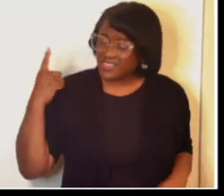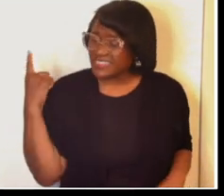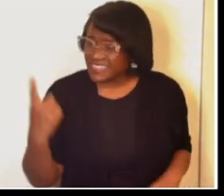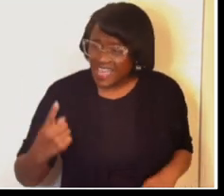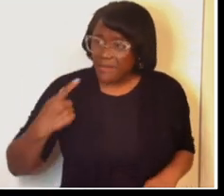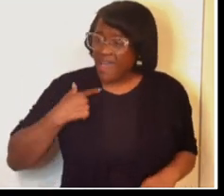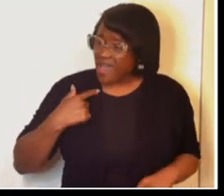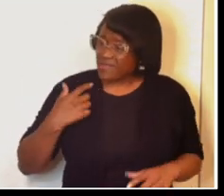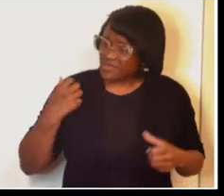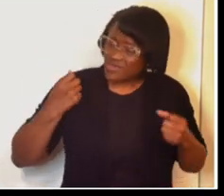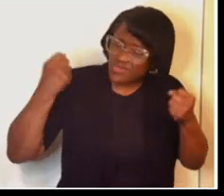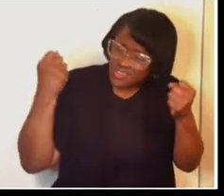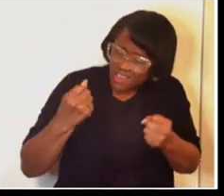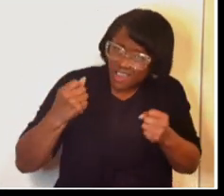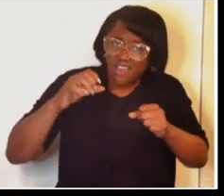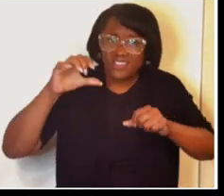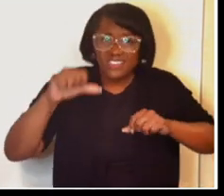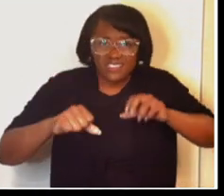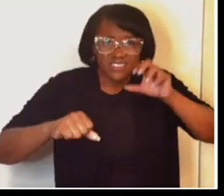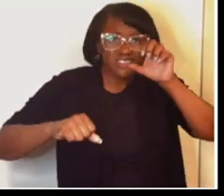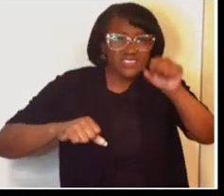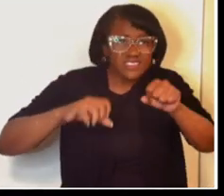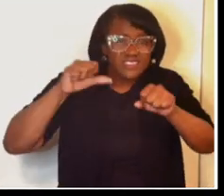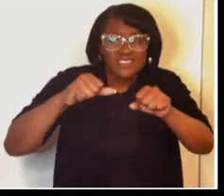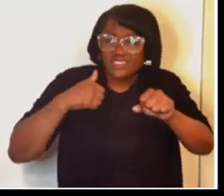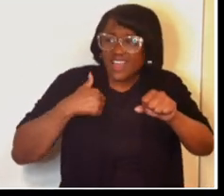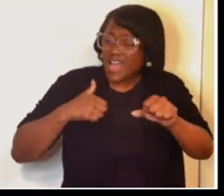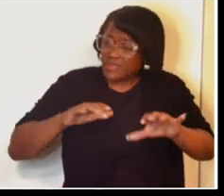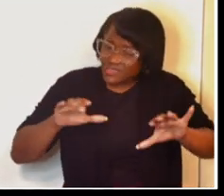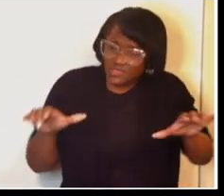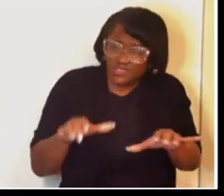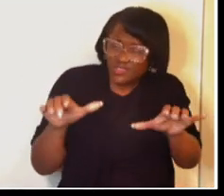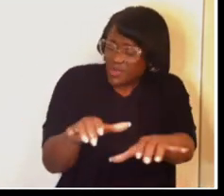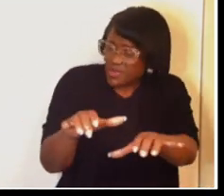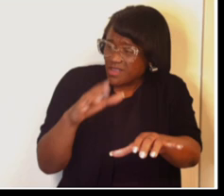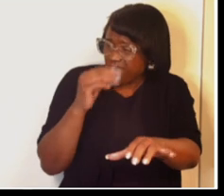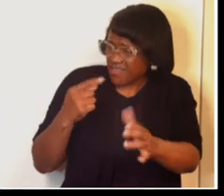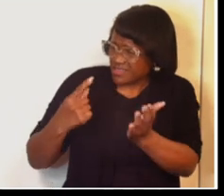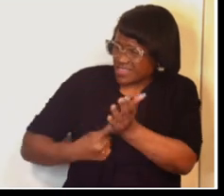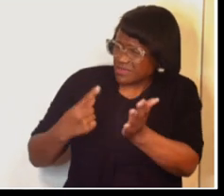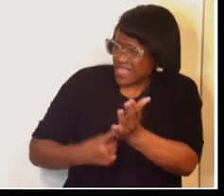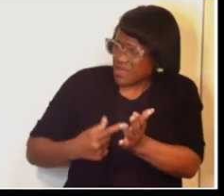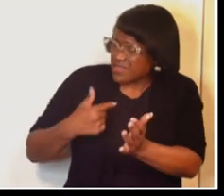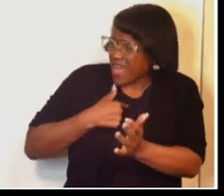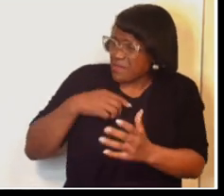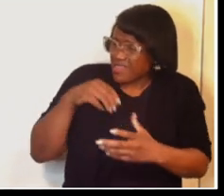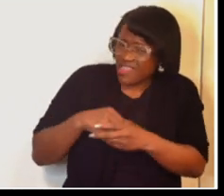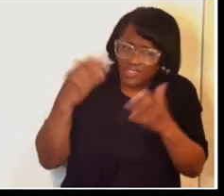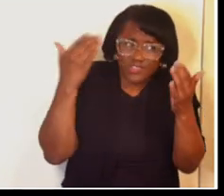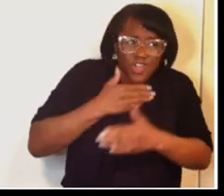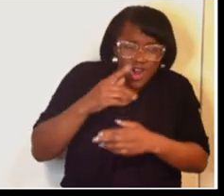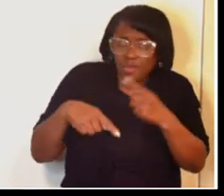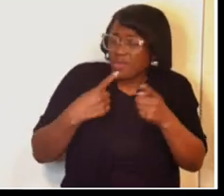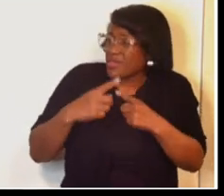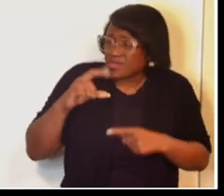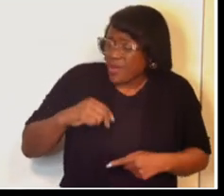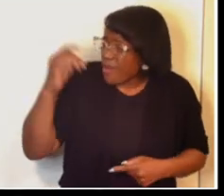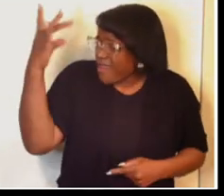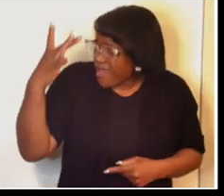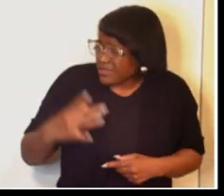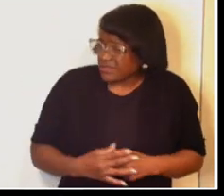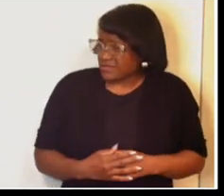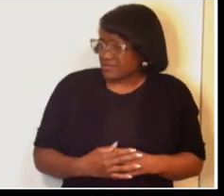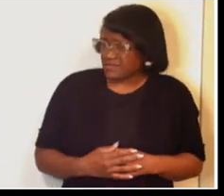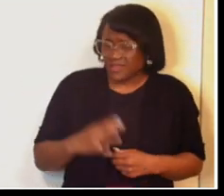on, and reaching landings, and turning corners, and sometimes going in the dark where there ain't been no light. So boy, don't